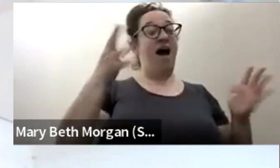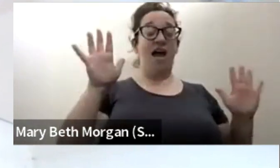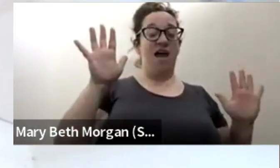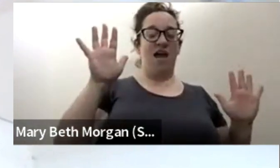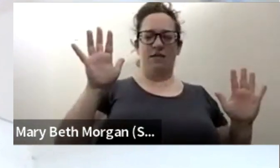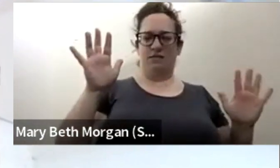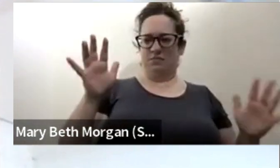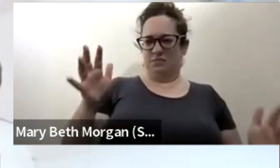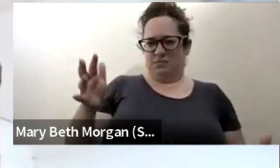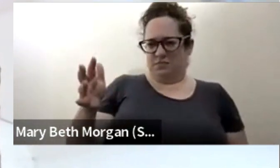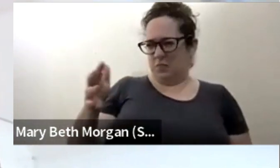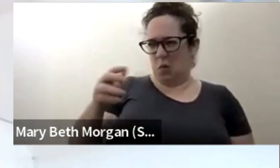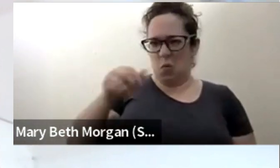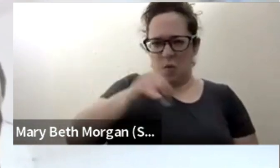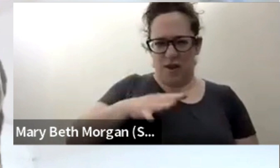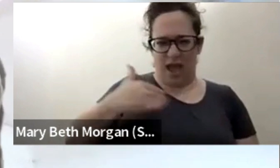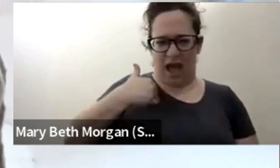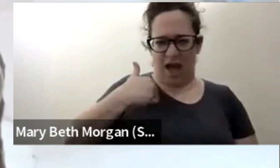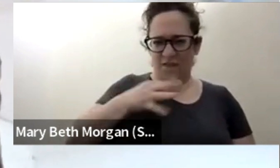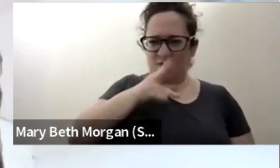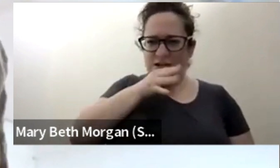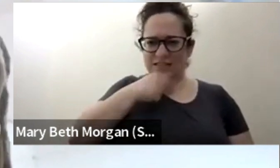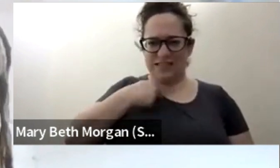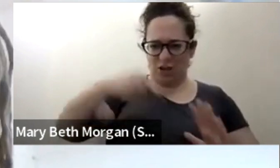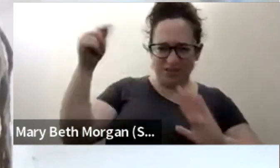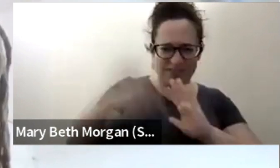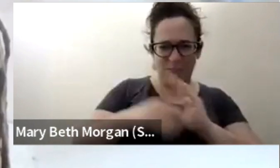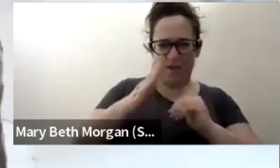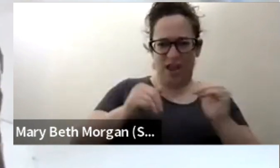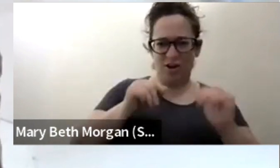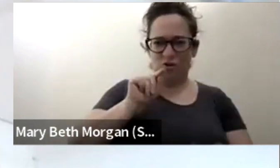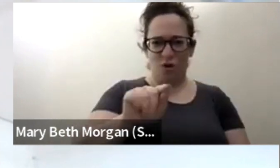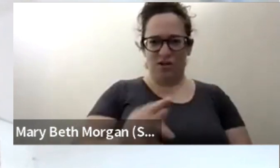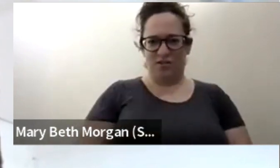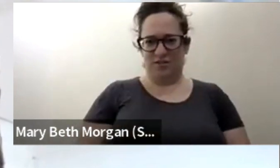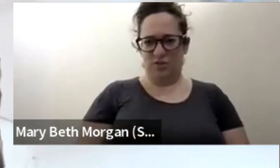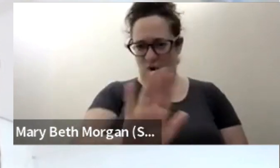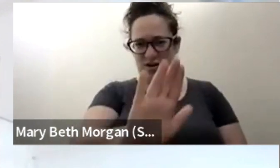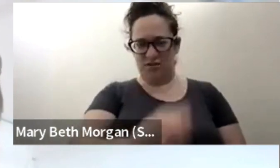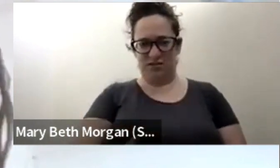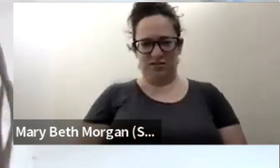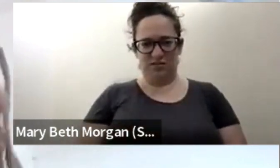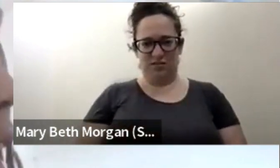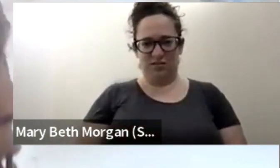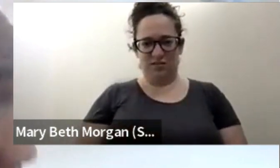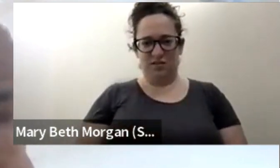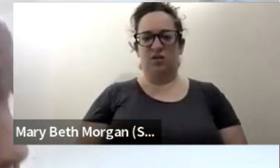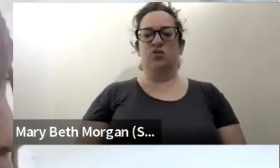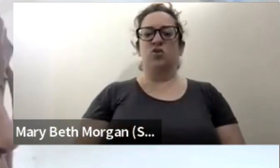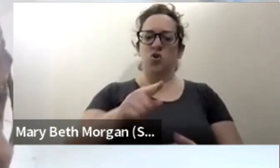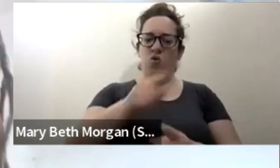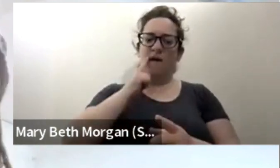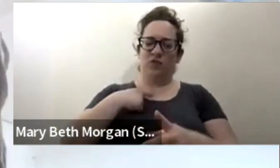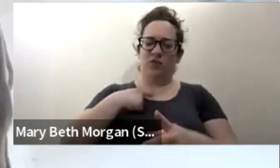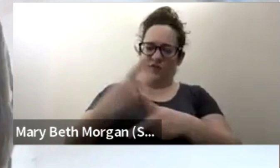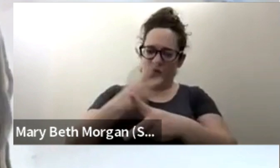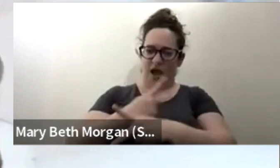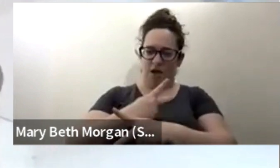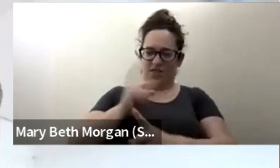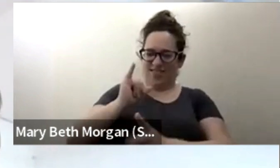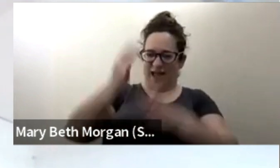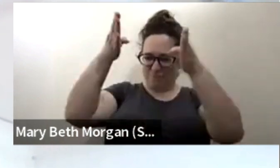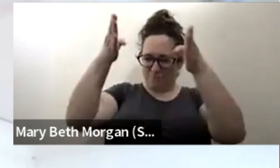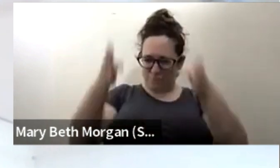voice. You don't have to do that. Lots of women have voices deeper than yours. So you have to go, what is